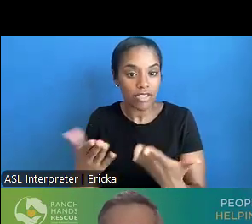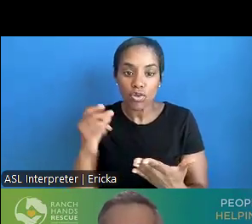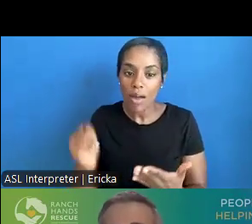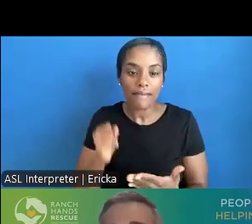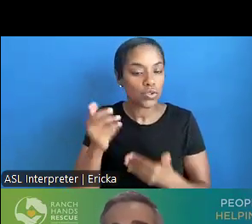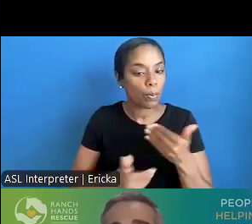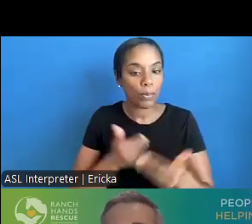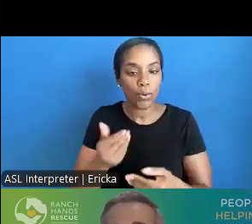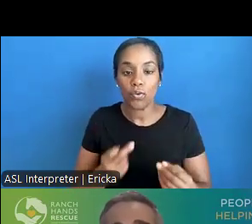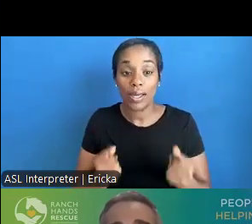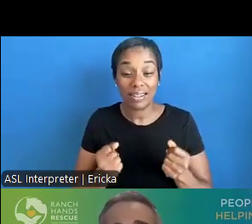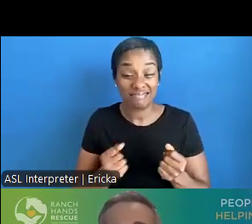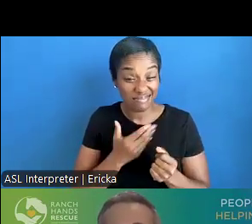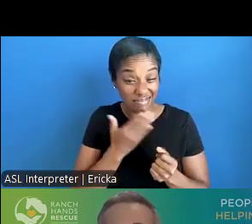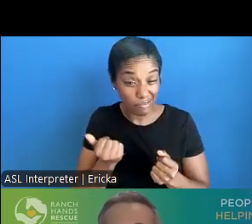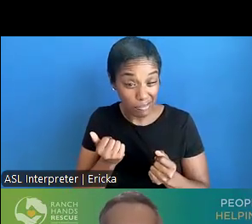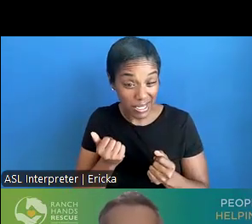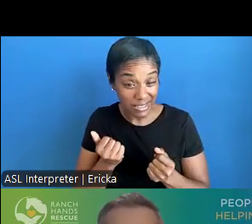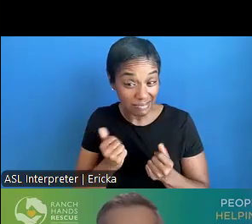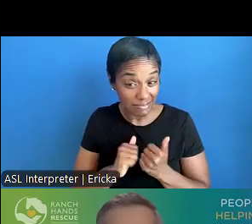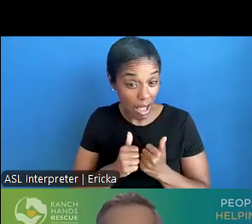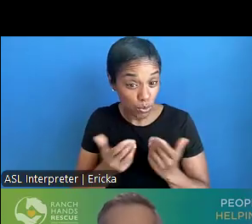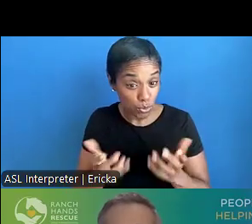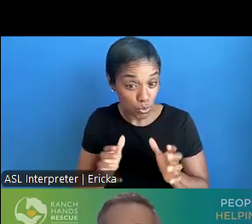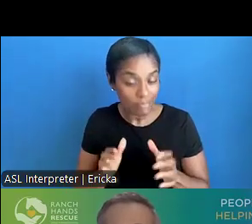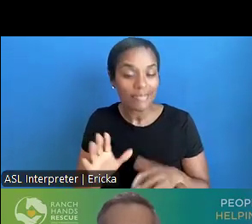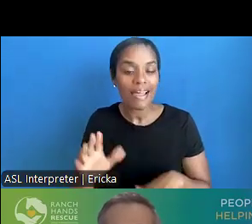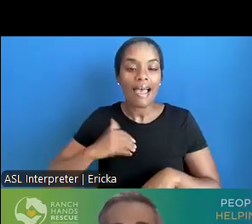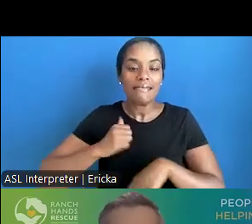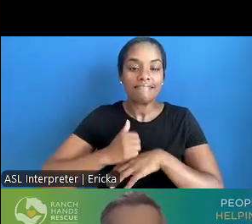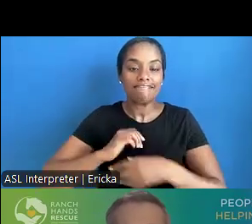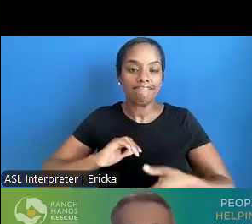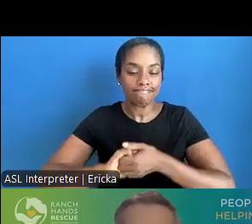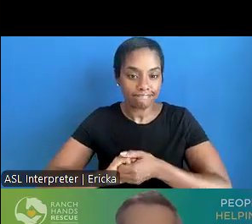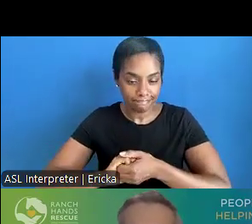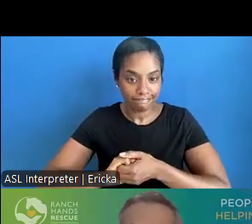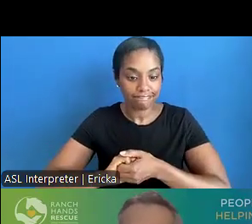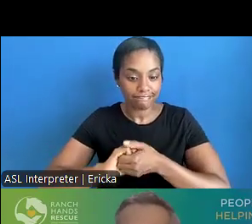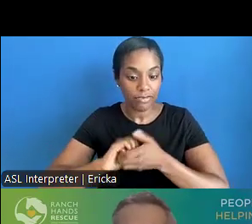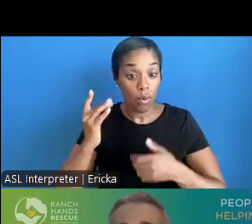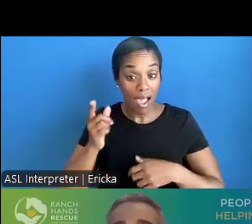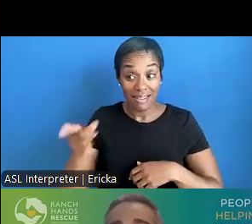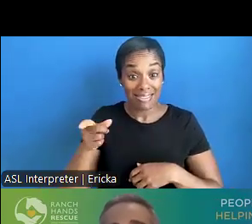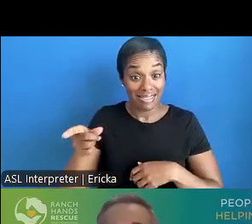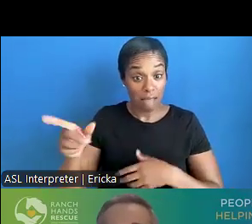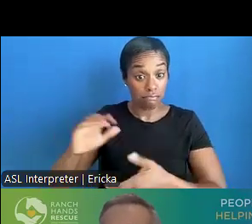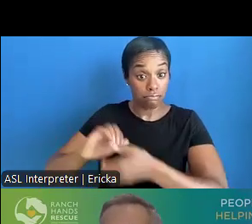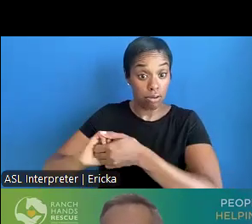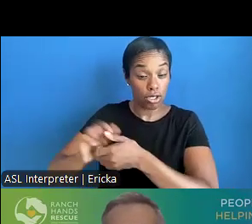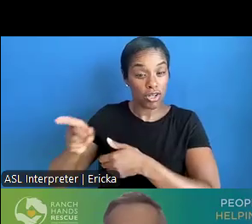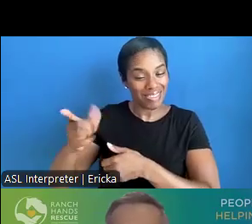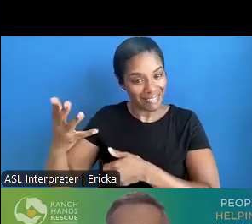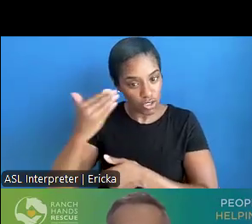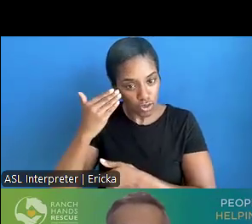And the best way to do that is to have established partnerships where the partner understands and knows this person, if